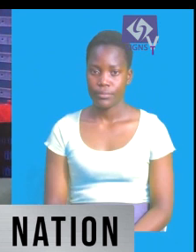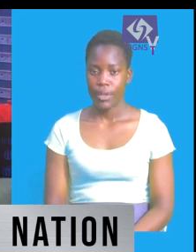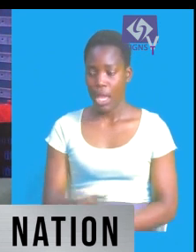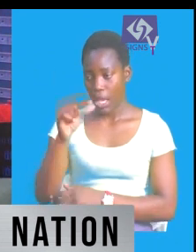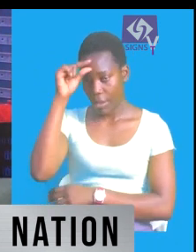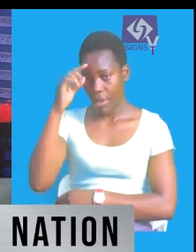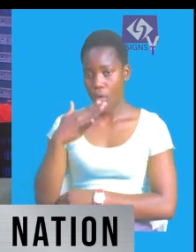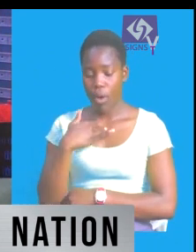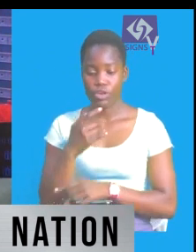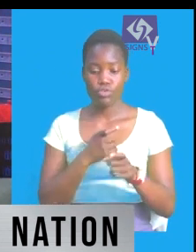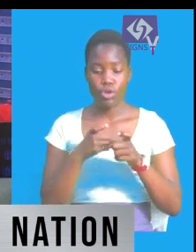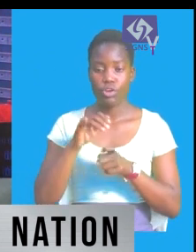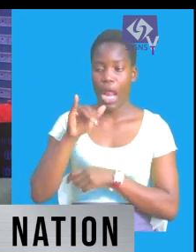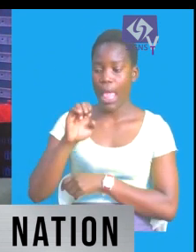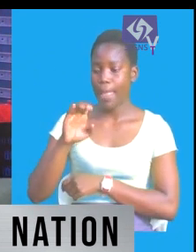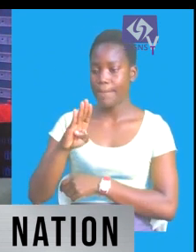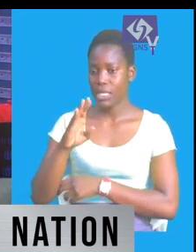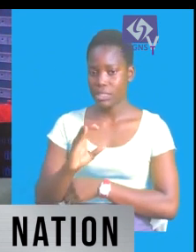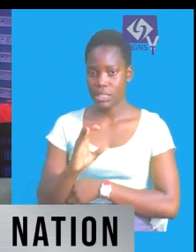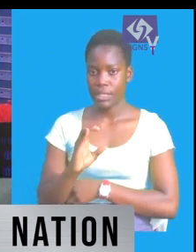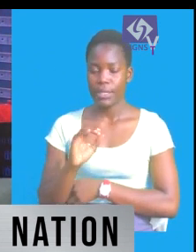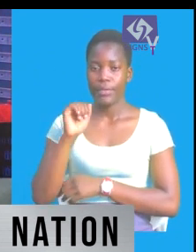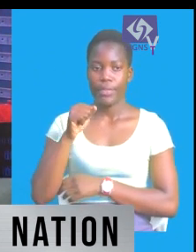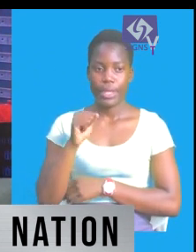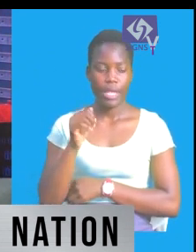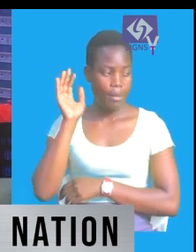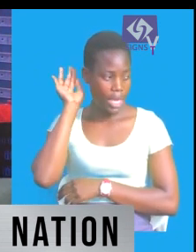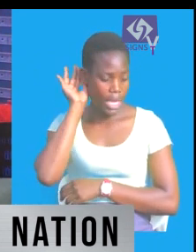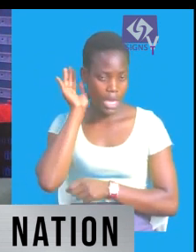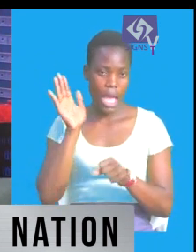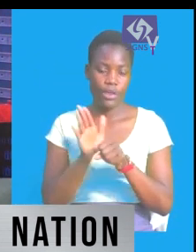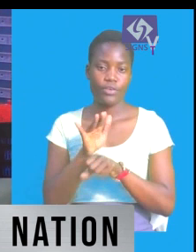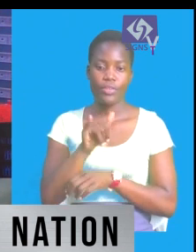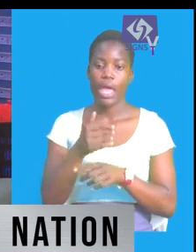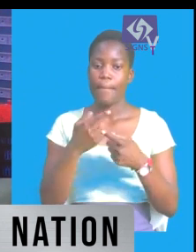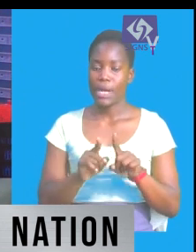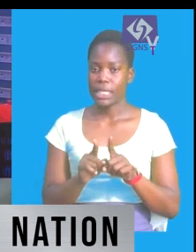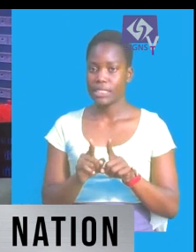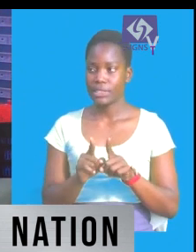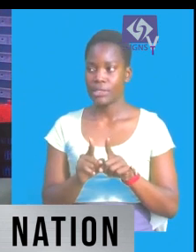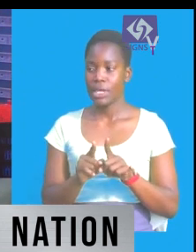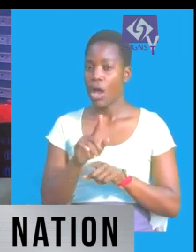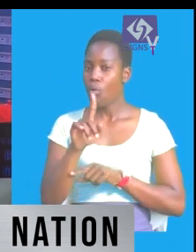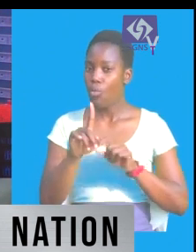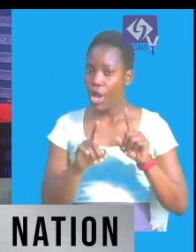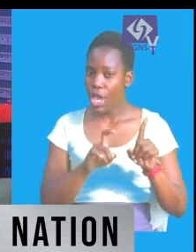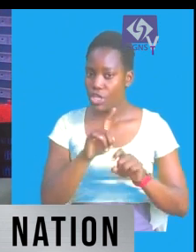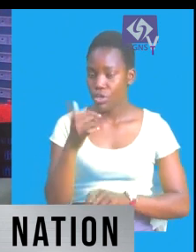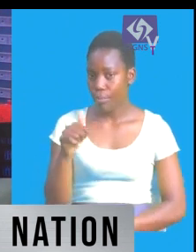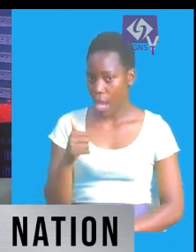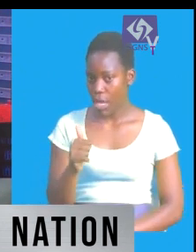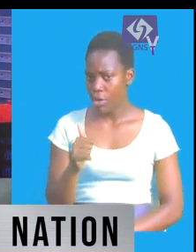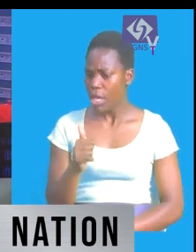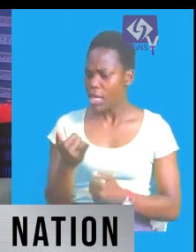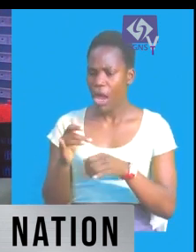government wants to take over IBC. Yeah, I'm hearing a lot of that. But the question still would be, isn't it